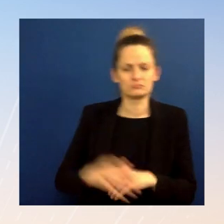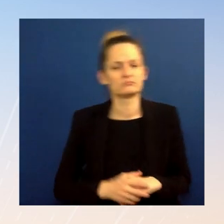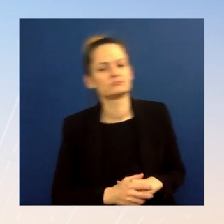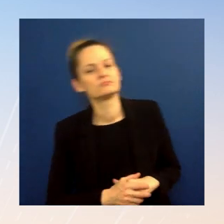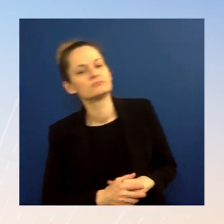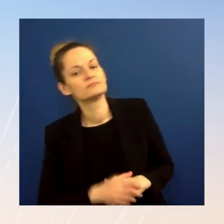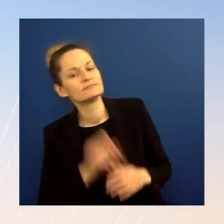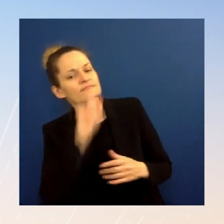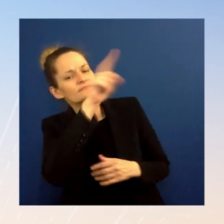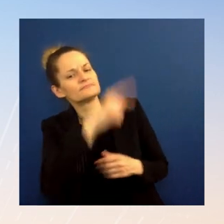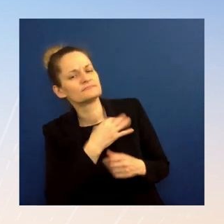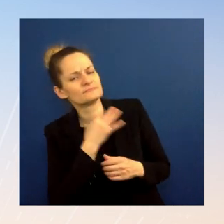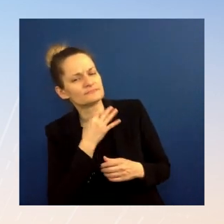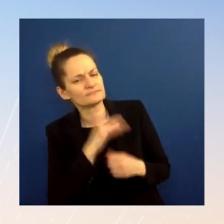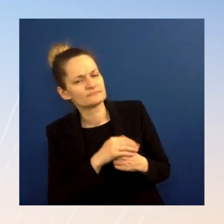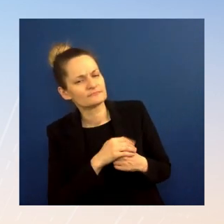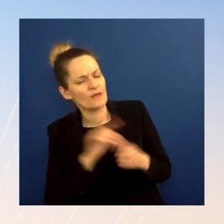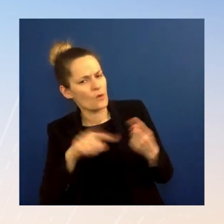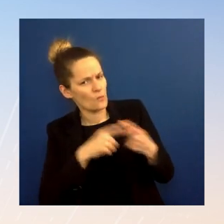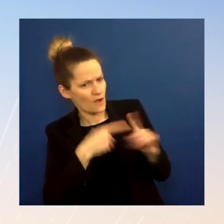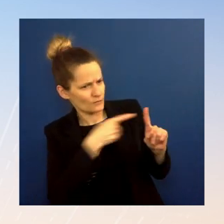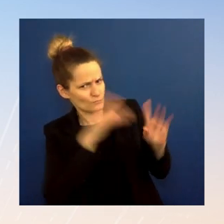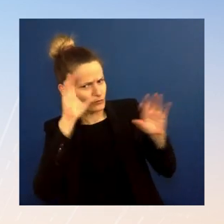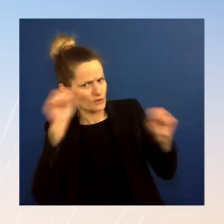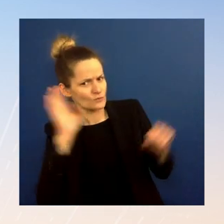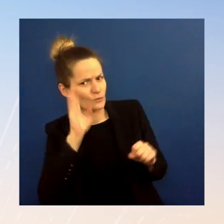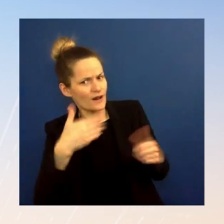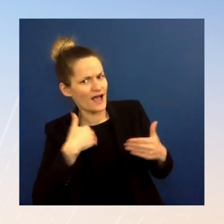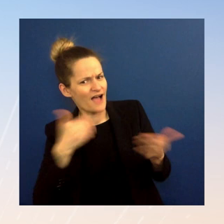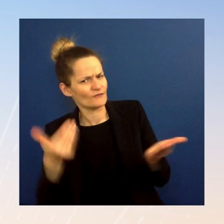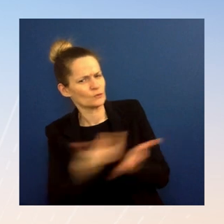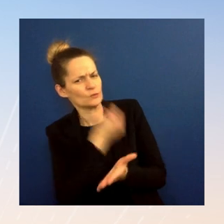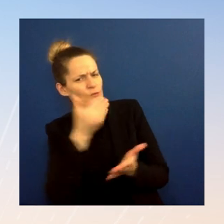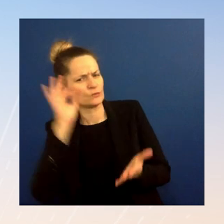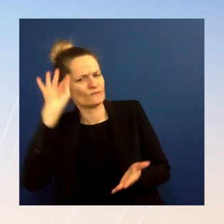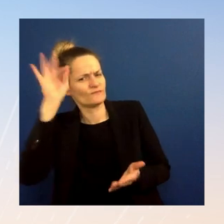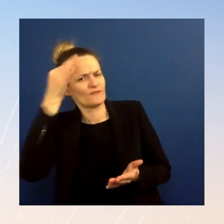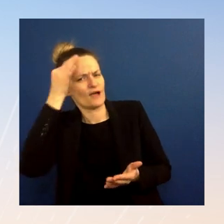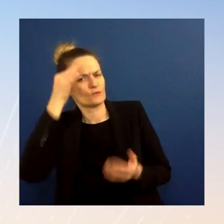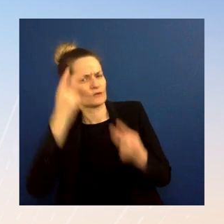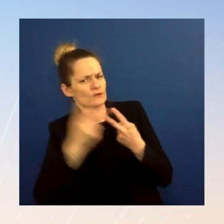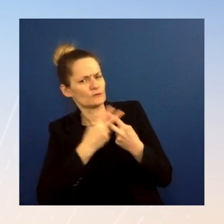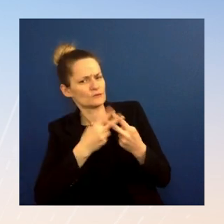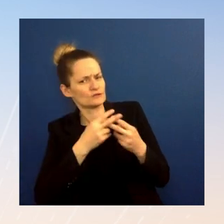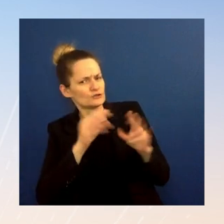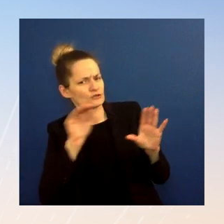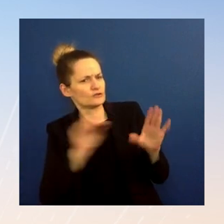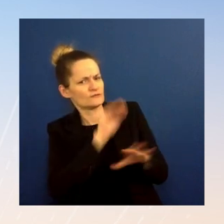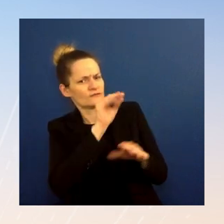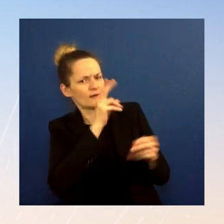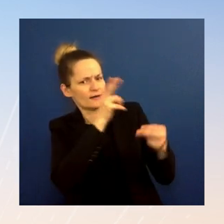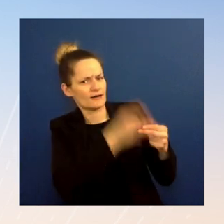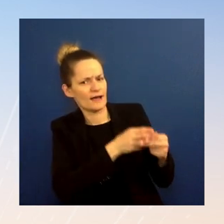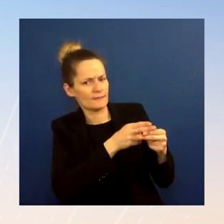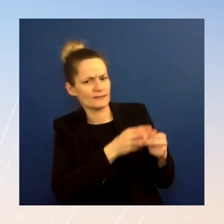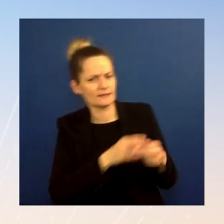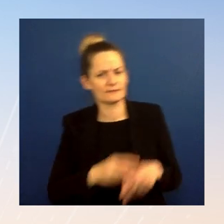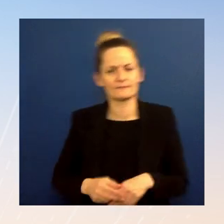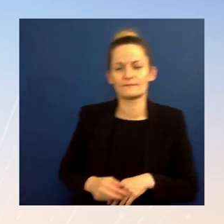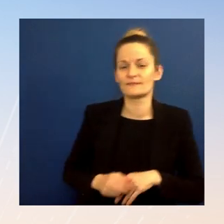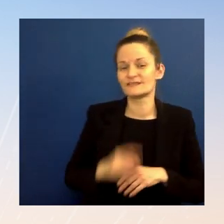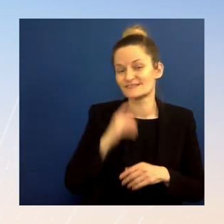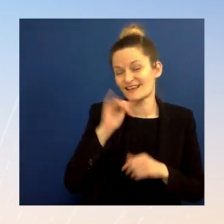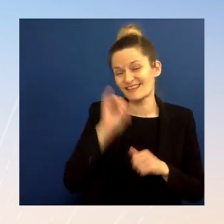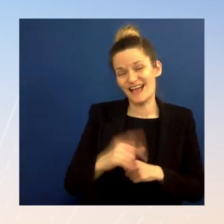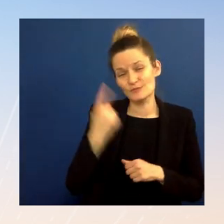nominee? Well, I would say that one of the most eminently qualified people ever to be nominated only withdrew her nomination,